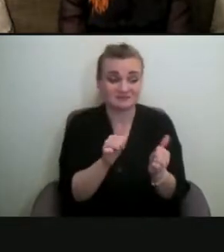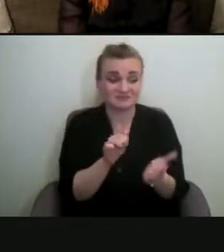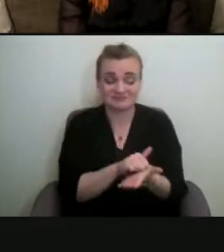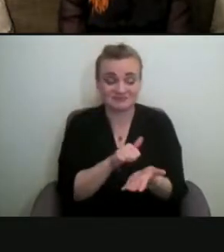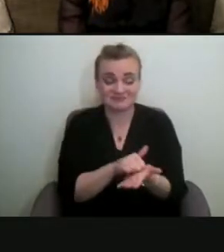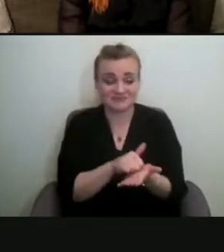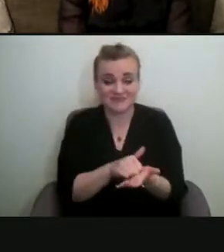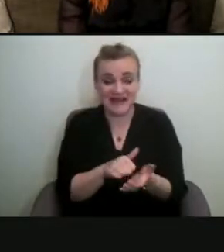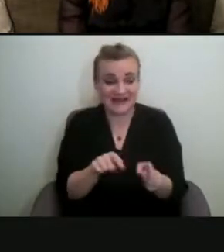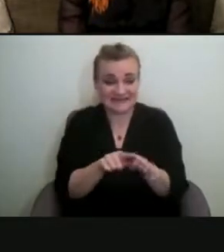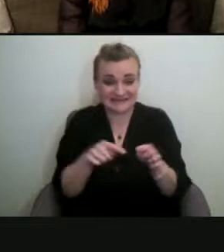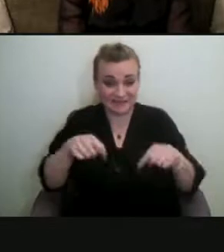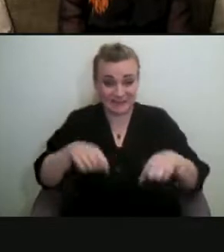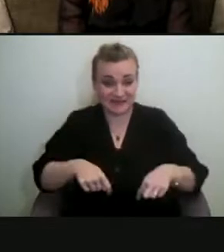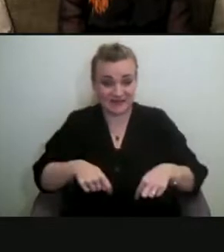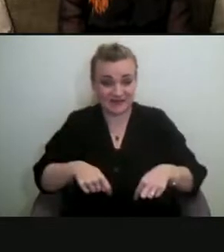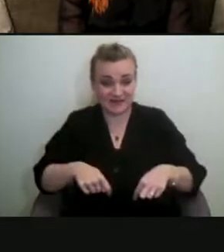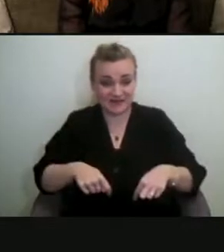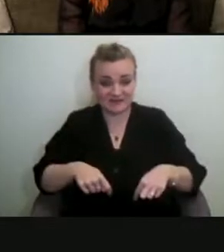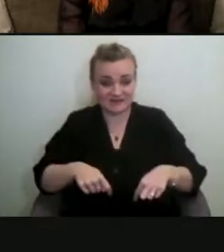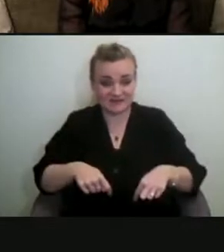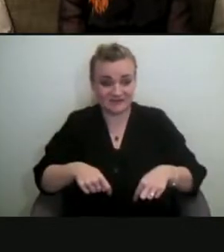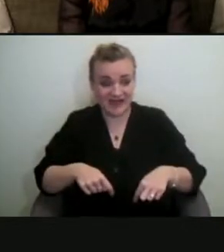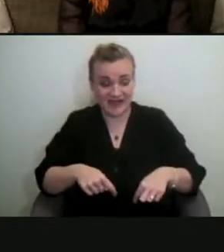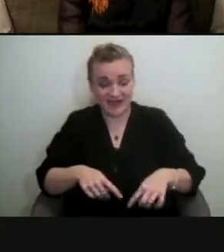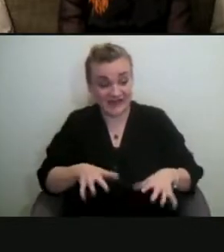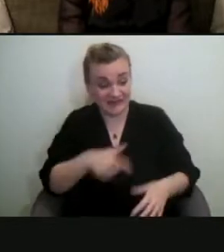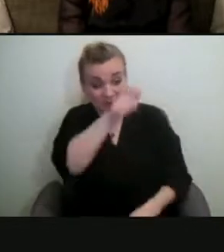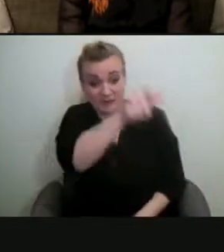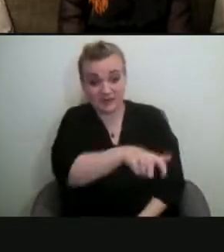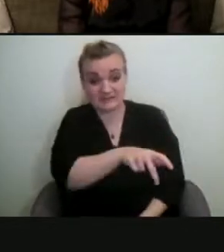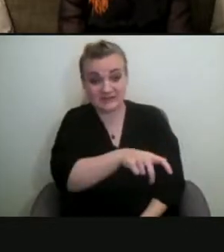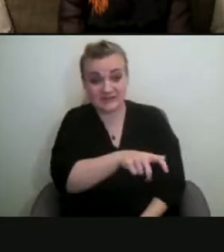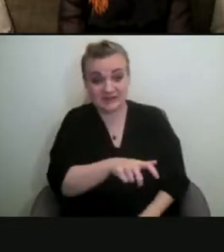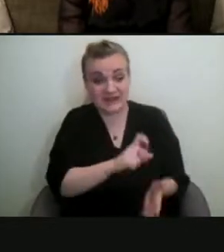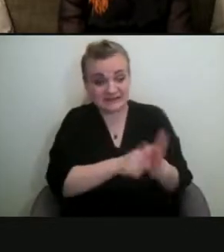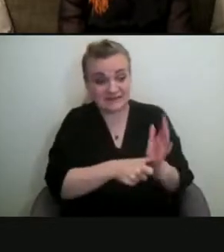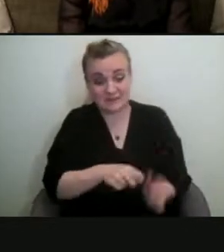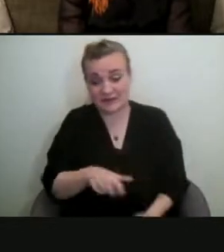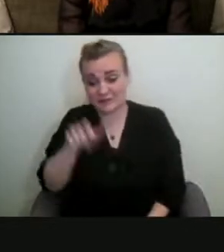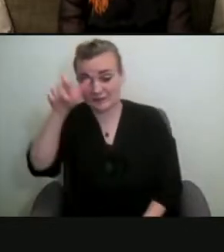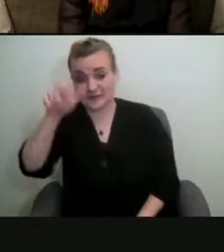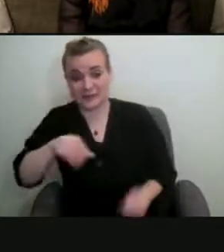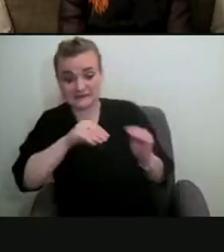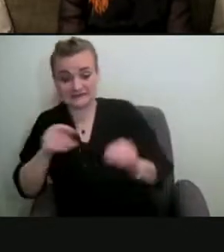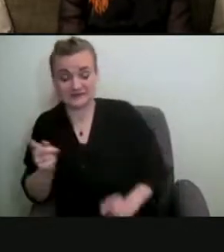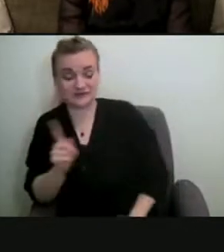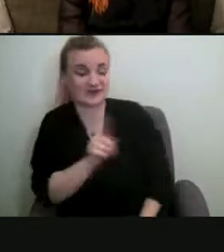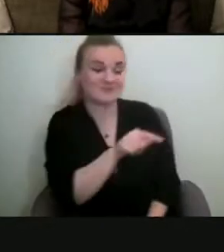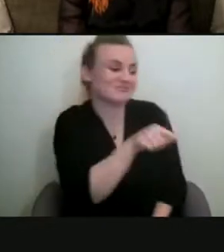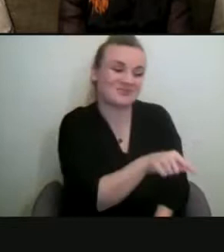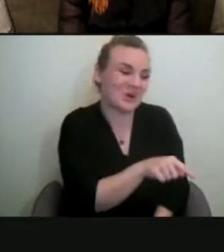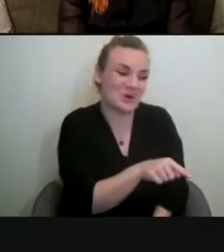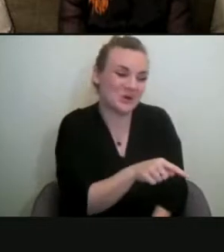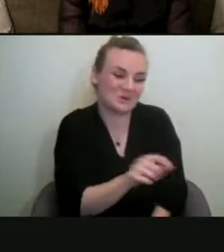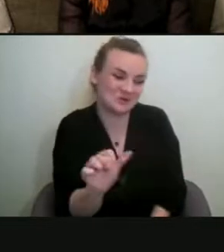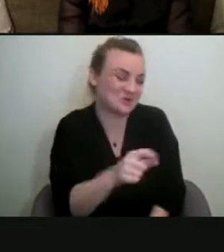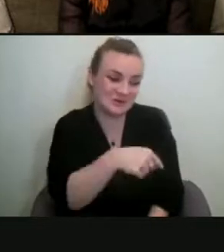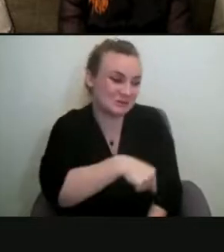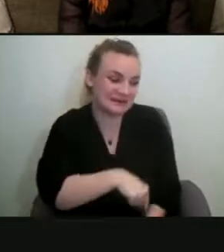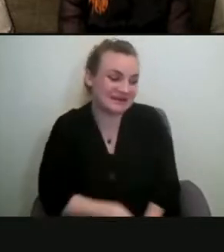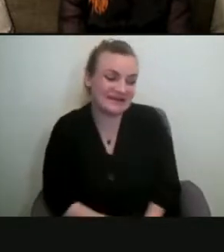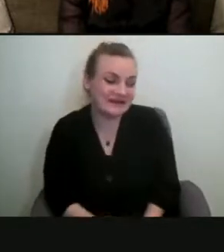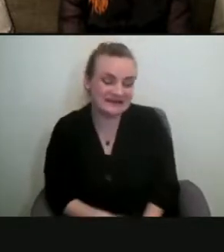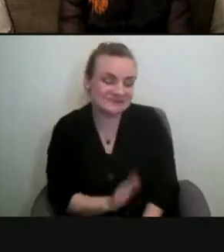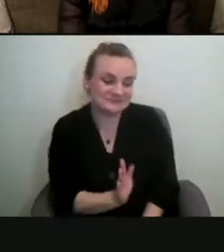and be like, you shouldn't be doing ballet, you know, you shouldn't be doing any type of dance because you're just not the right person. And